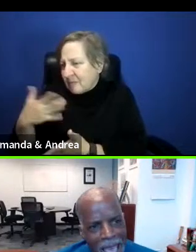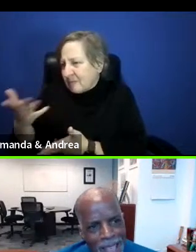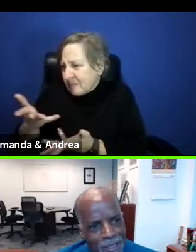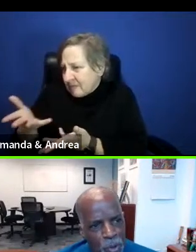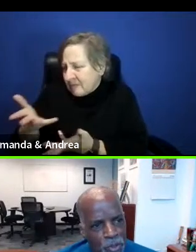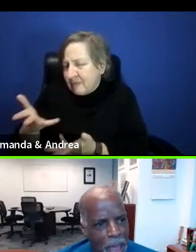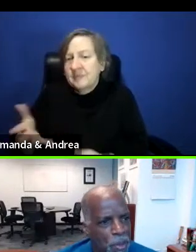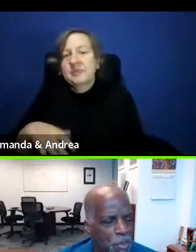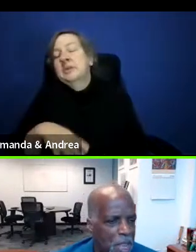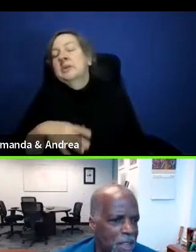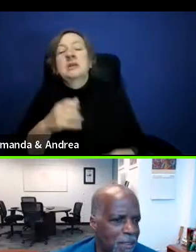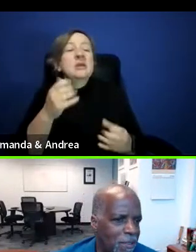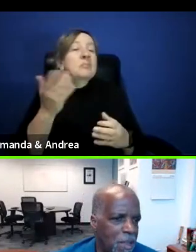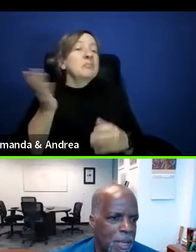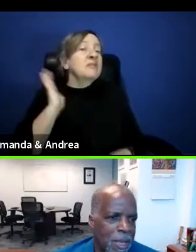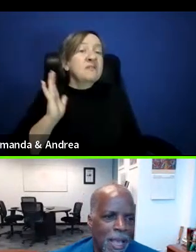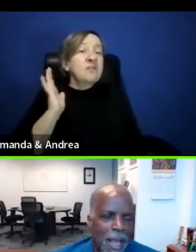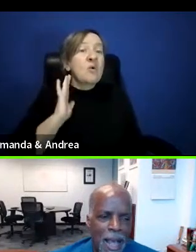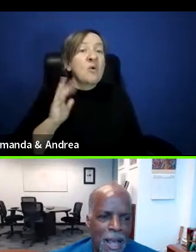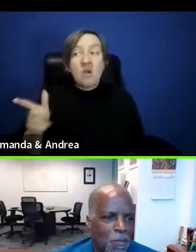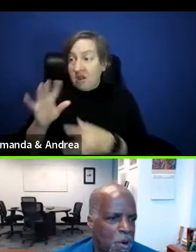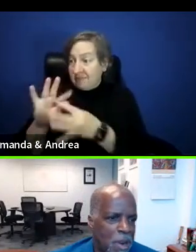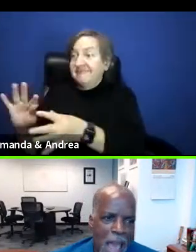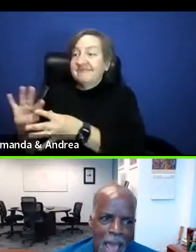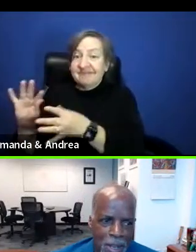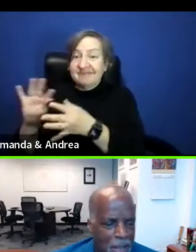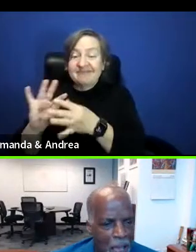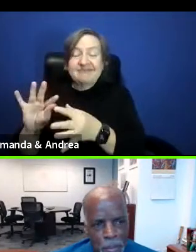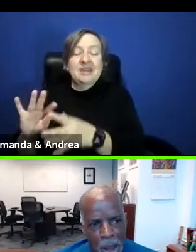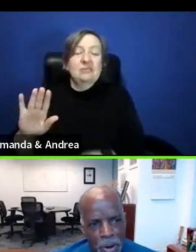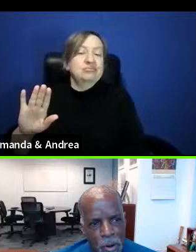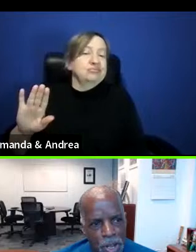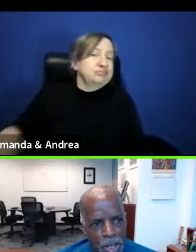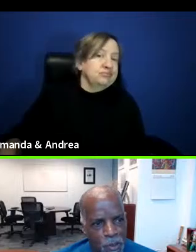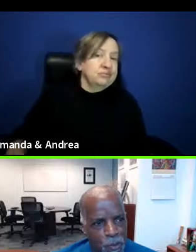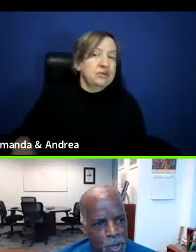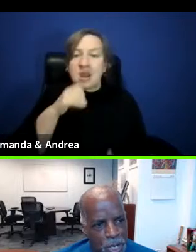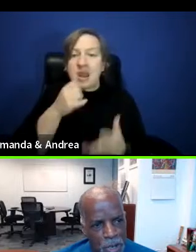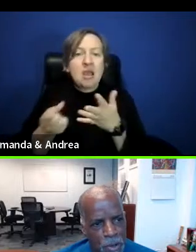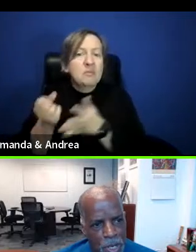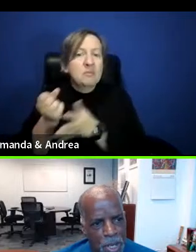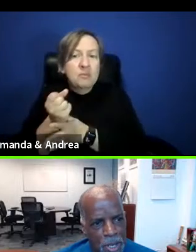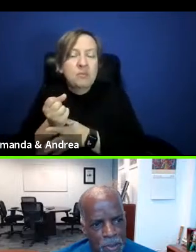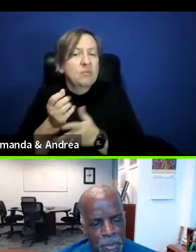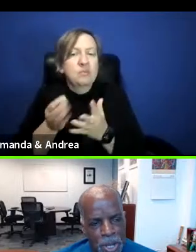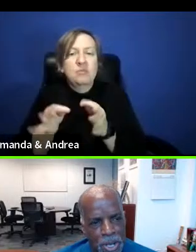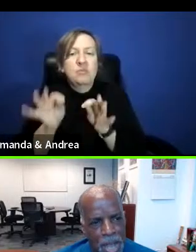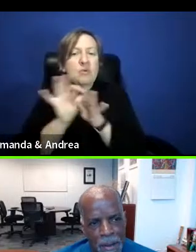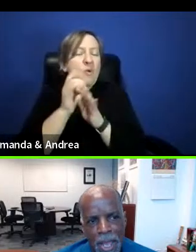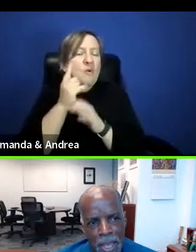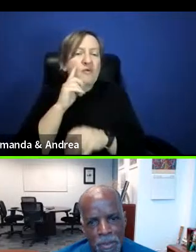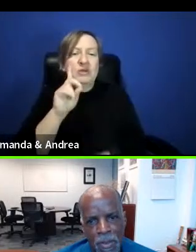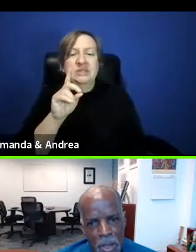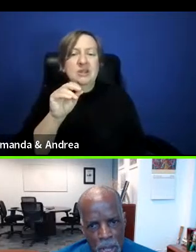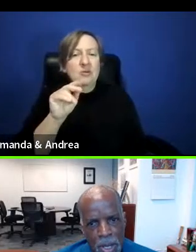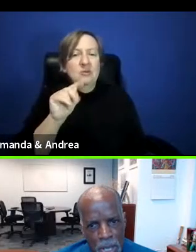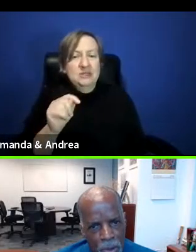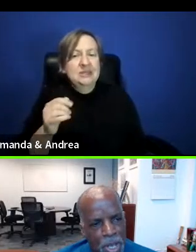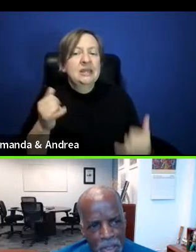years past, those type of things were not the top priorities for DOTs. But